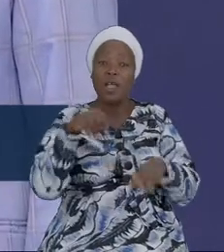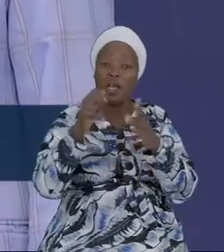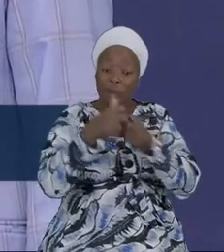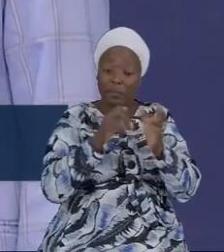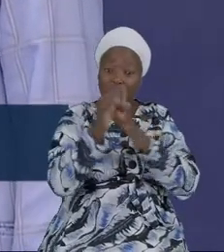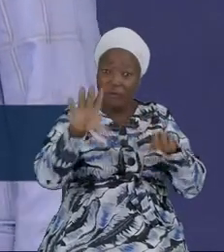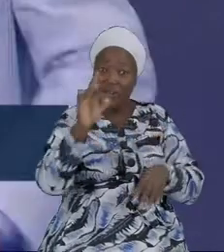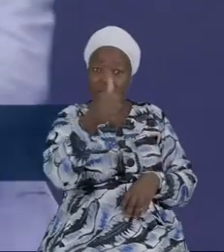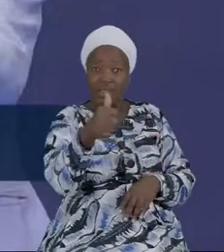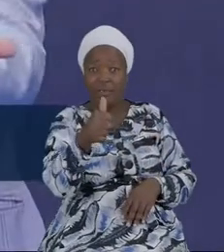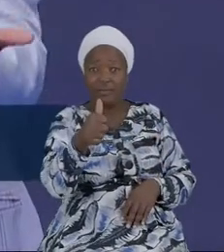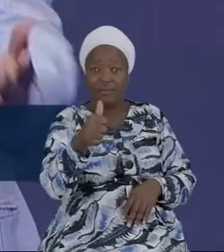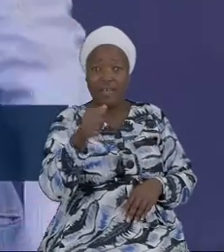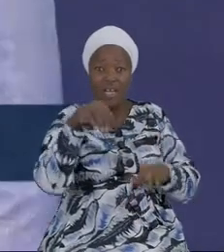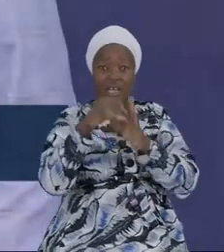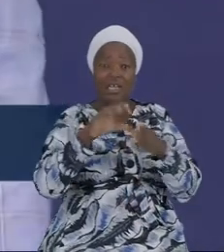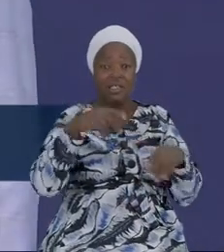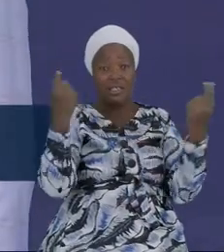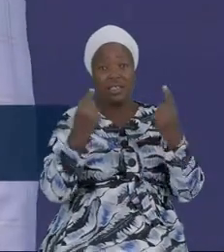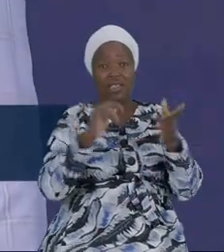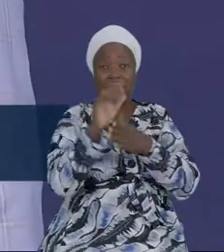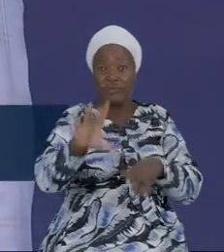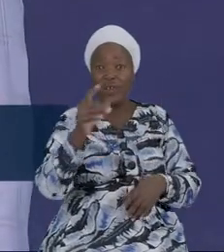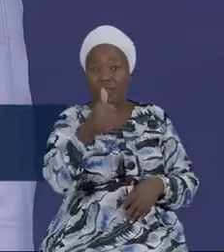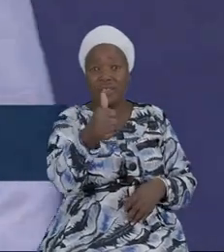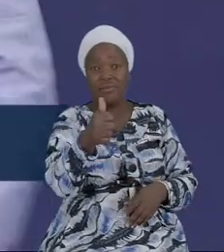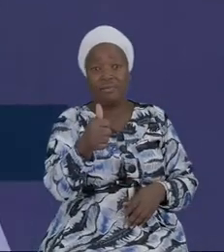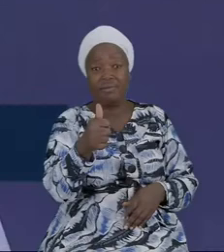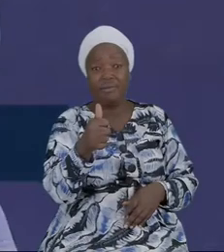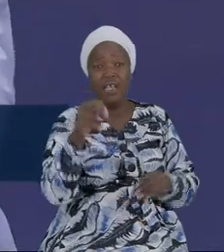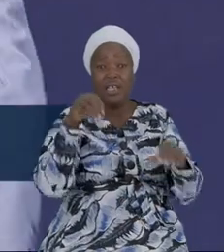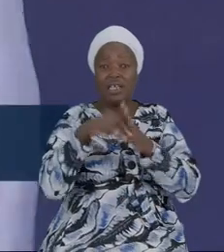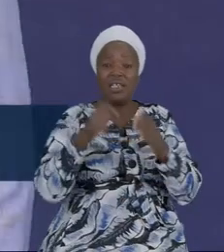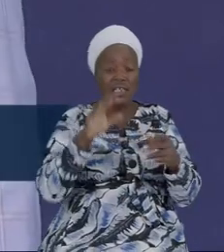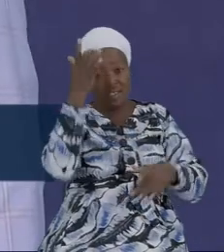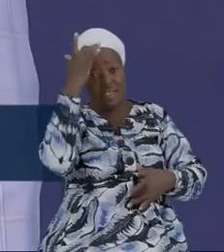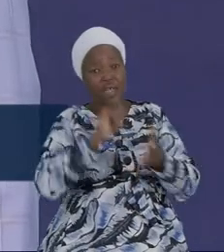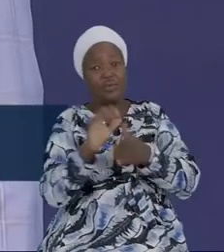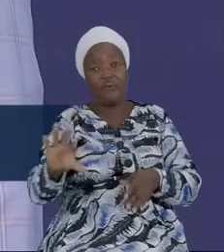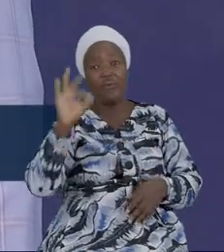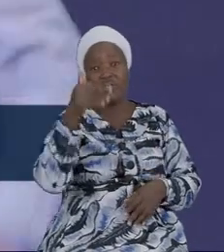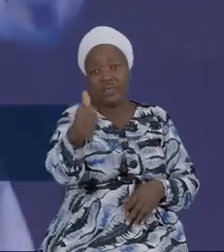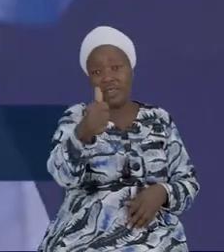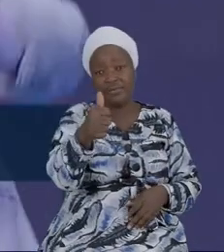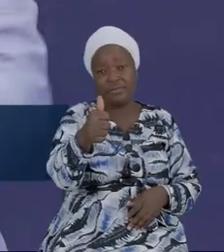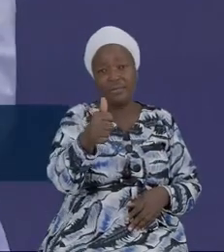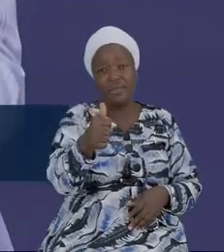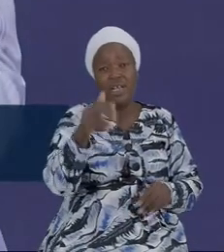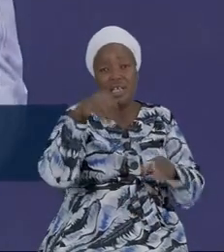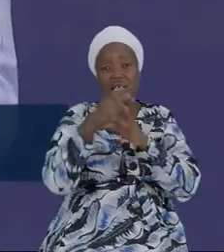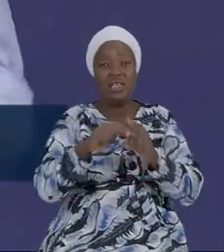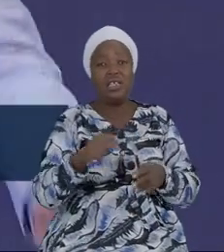find yourself, in the sin you find yourself, in the sickness you find yourself, in